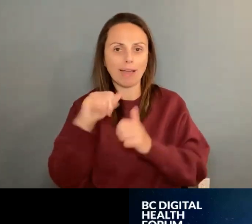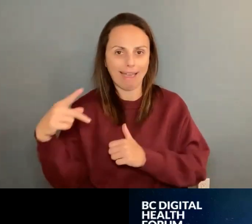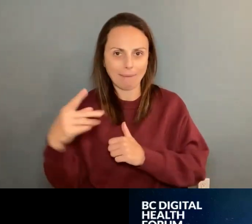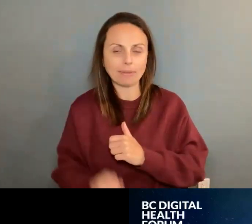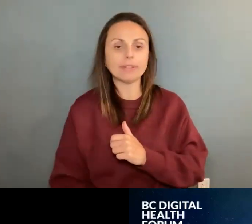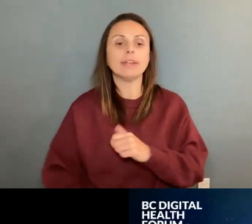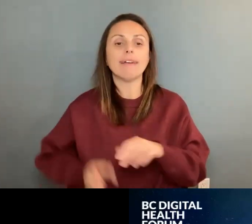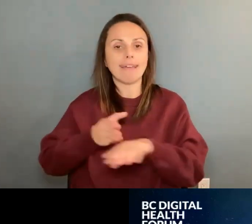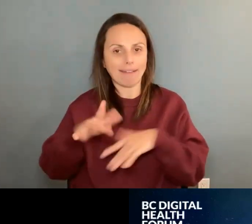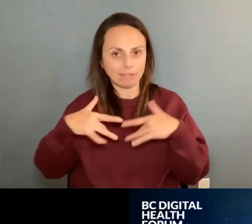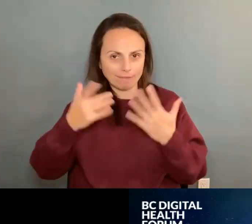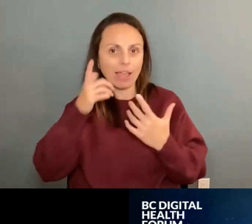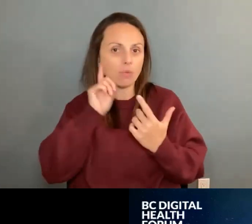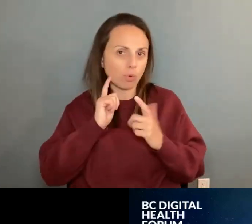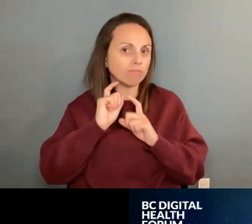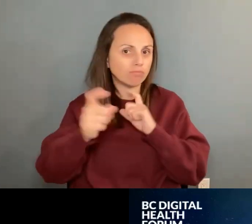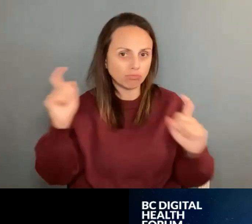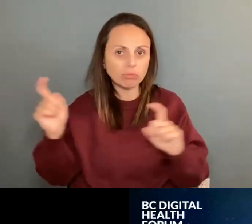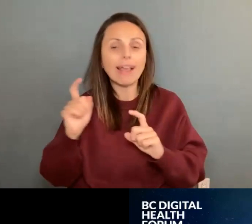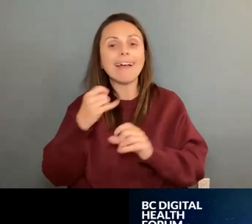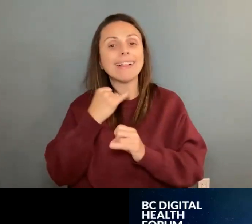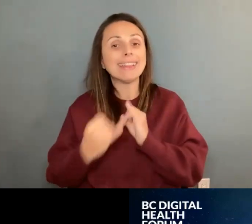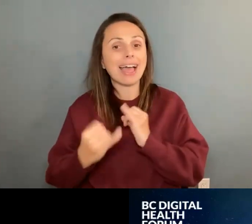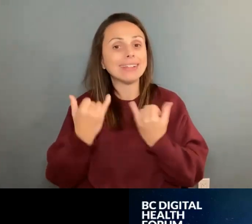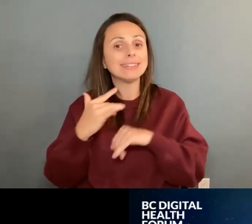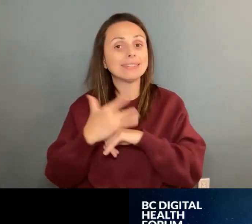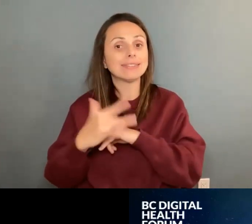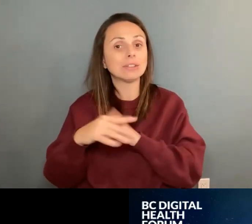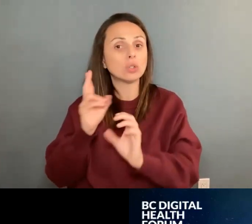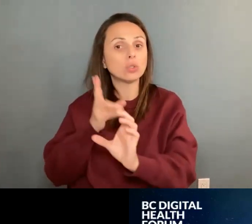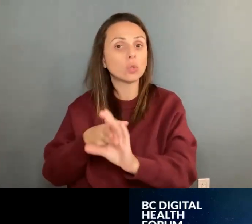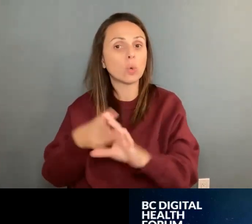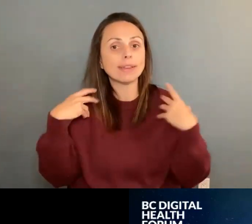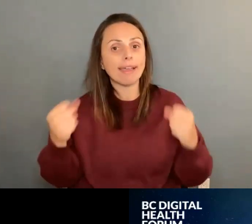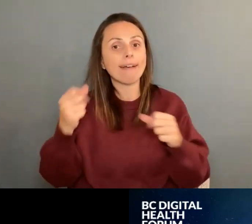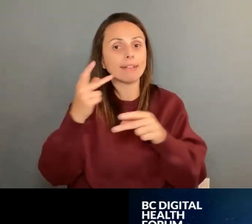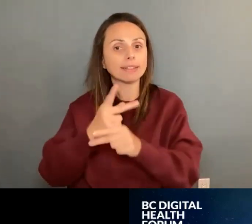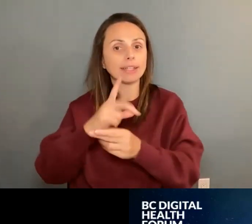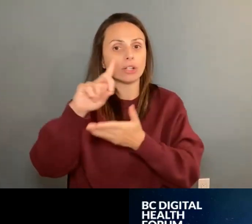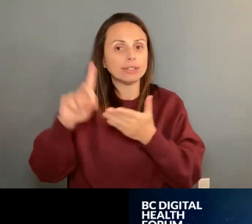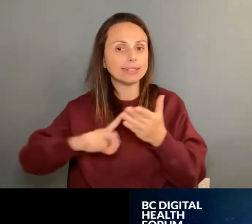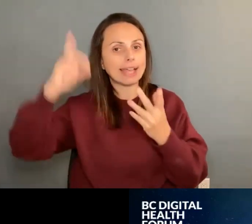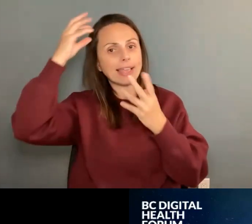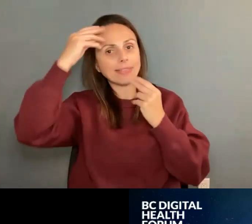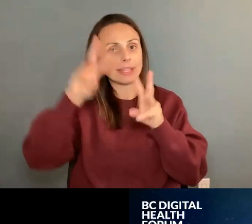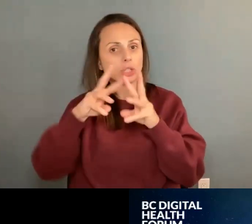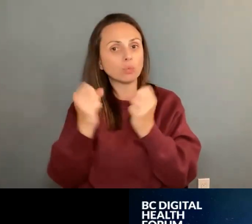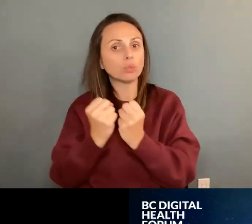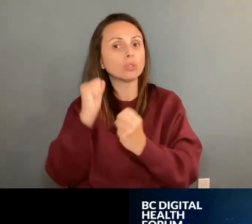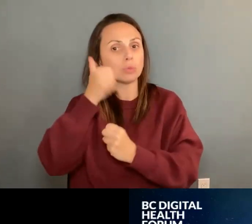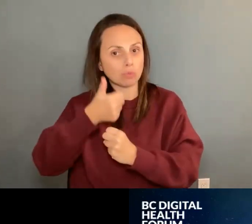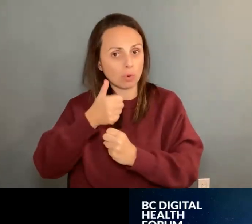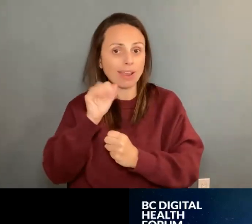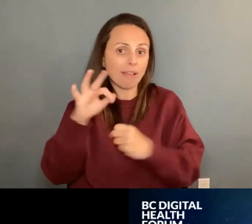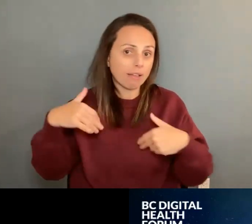following the event. And lastly, there is still room to join the Healthcare Design Thinking Workshop tomorrow. If you